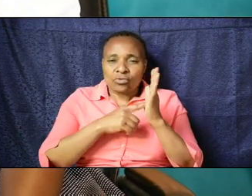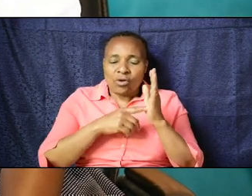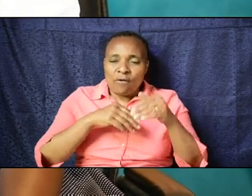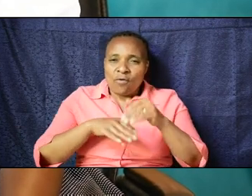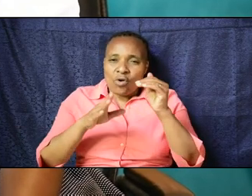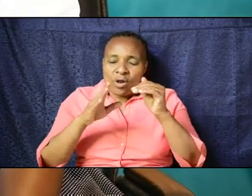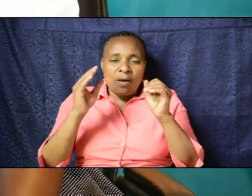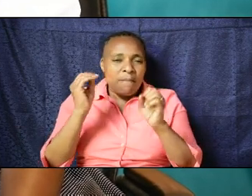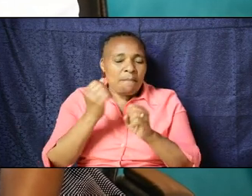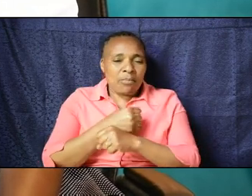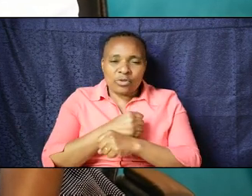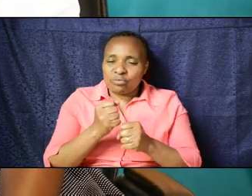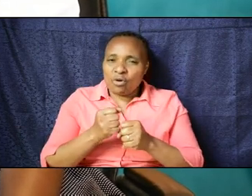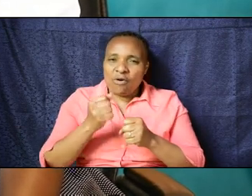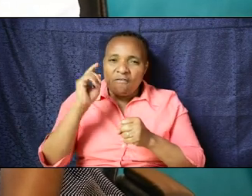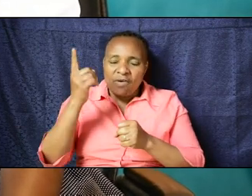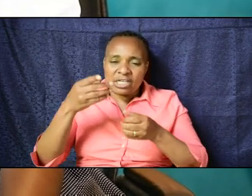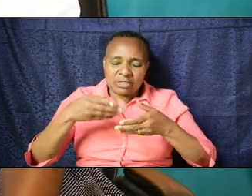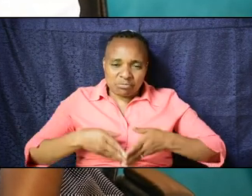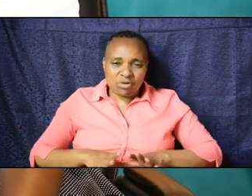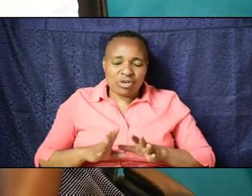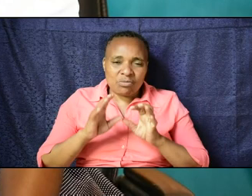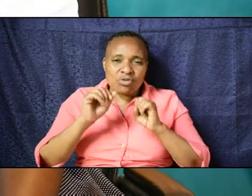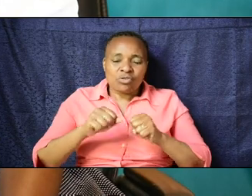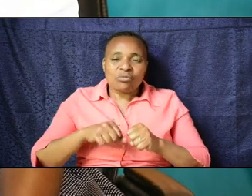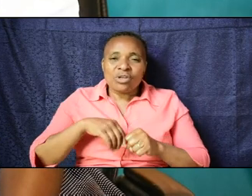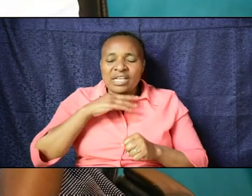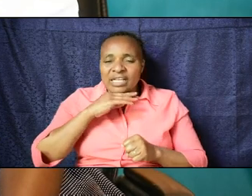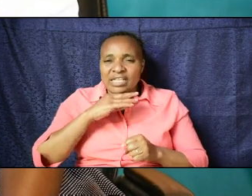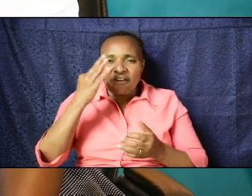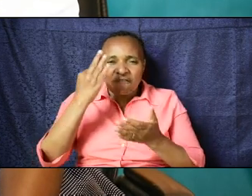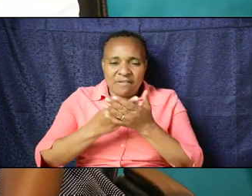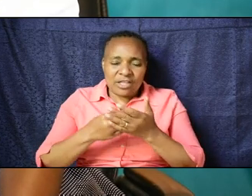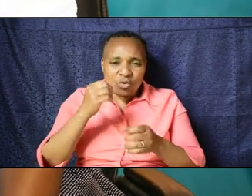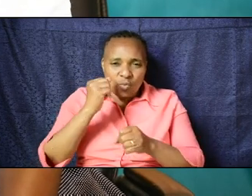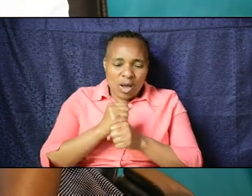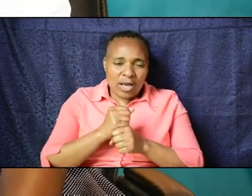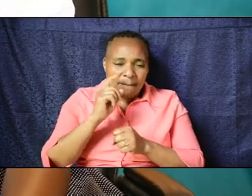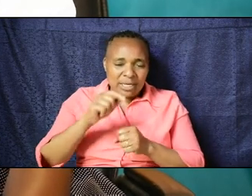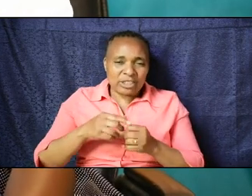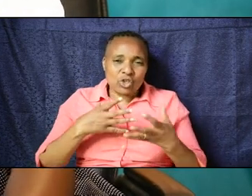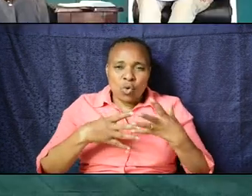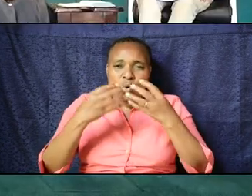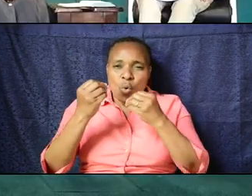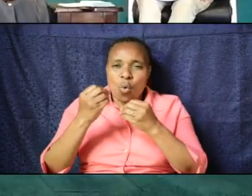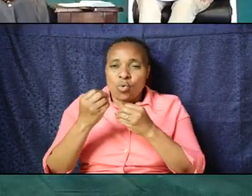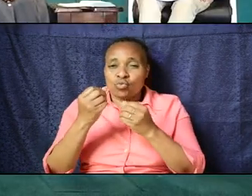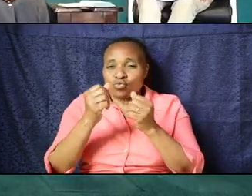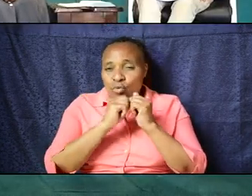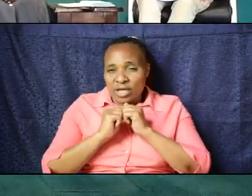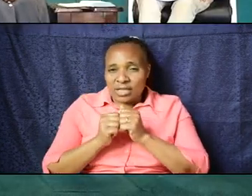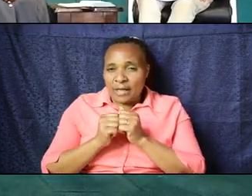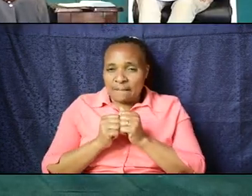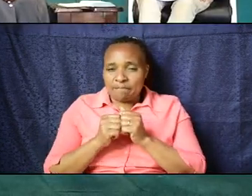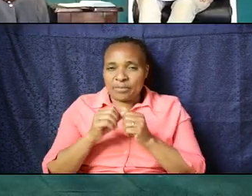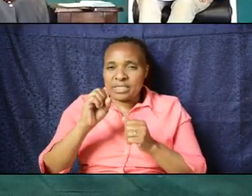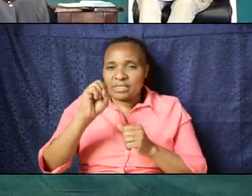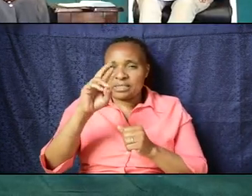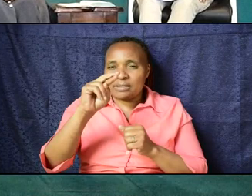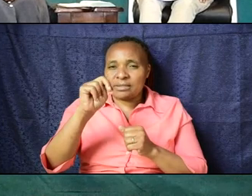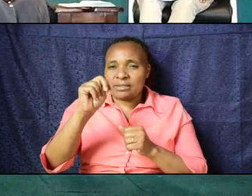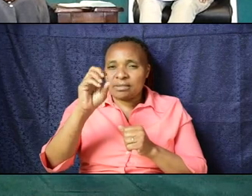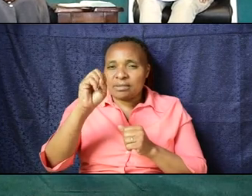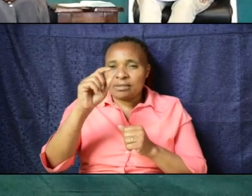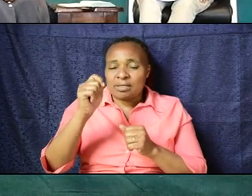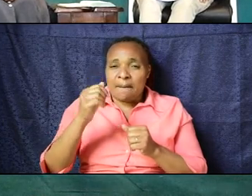they wouldn't have, like, their firstborn would have died. So faith and works have to go hand in hand. Thank you for that. She sent it.